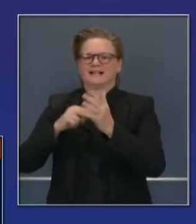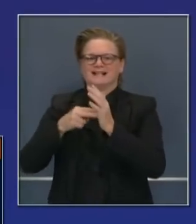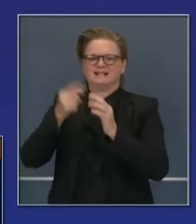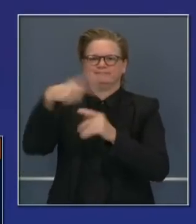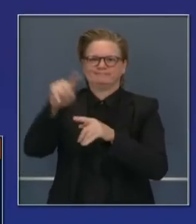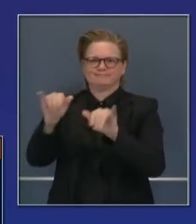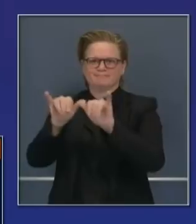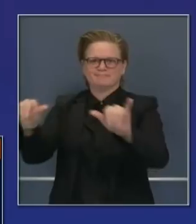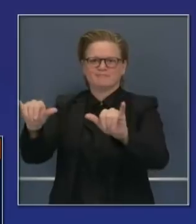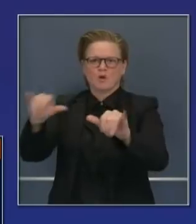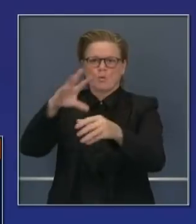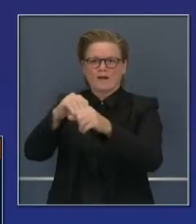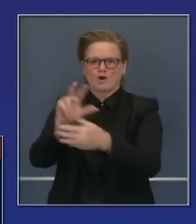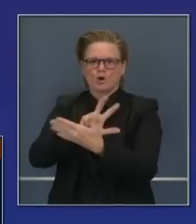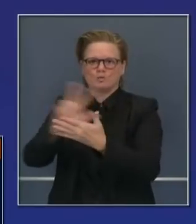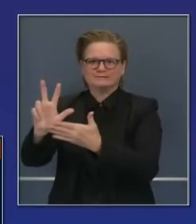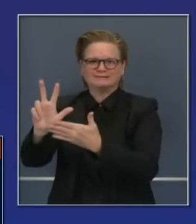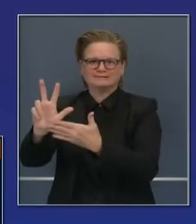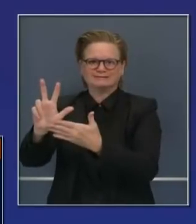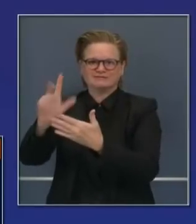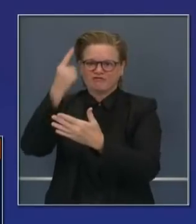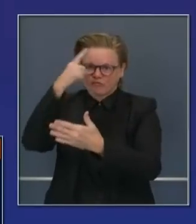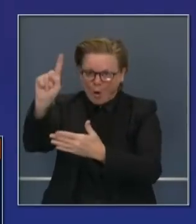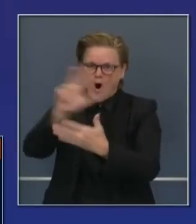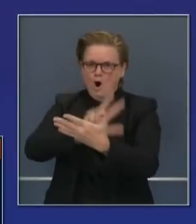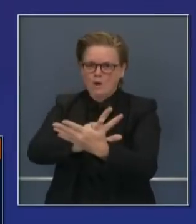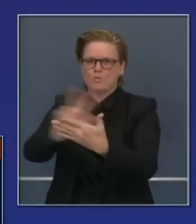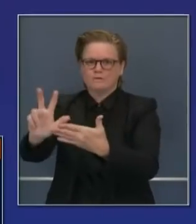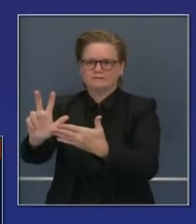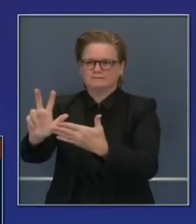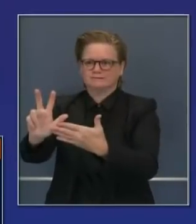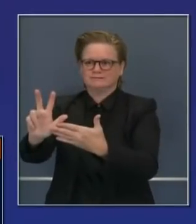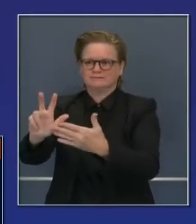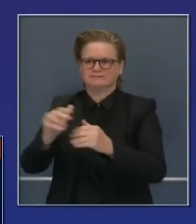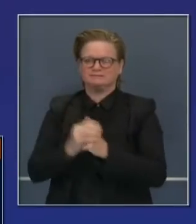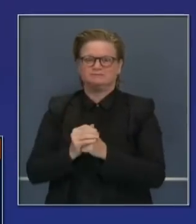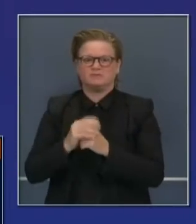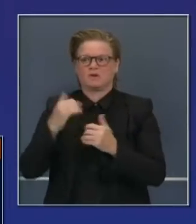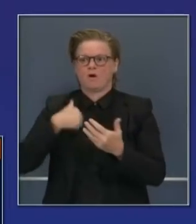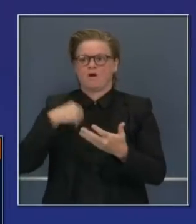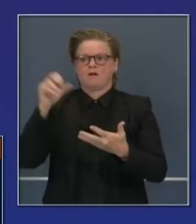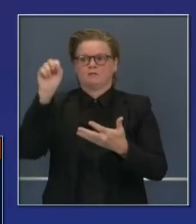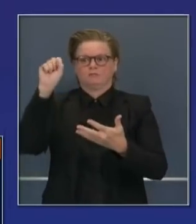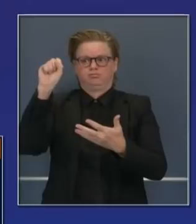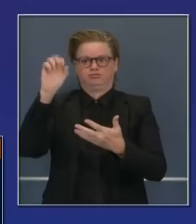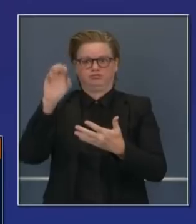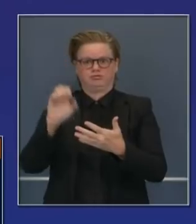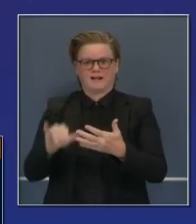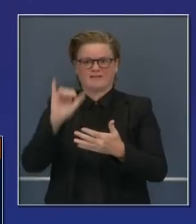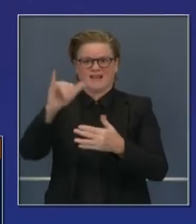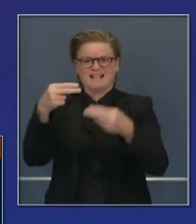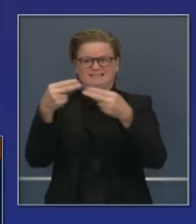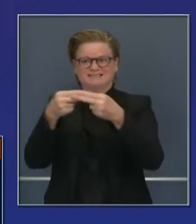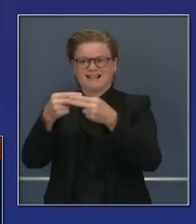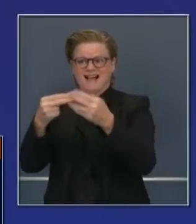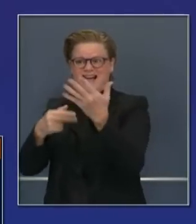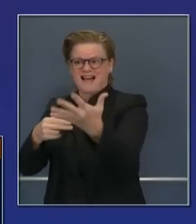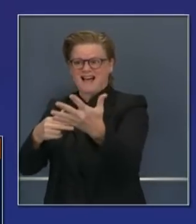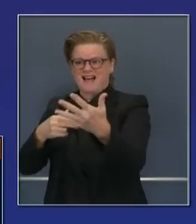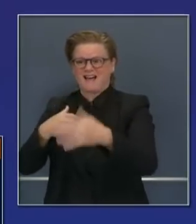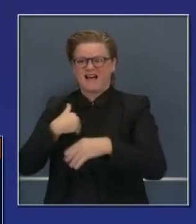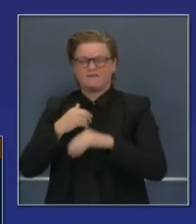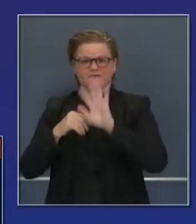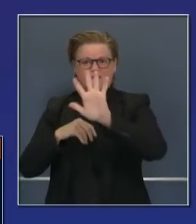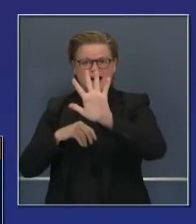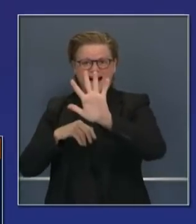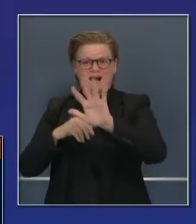These regions are defined by this slide. We have 5 regions in this state. These regions are